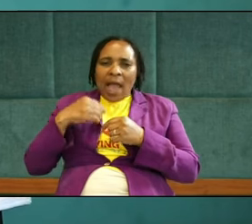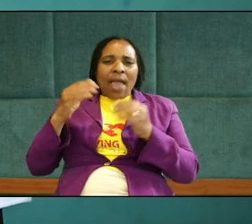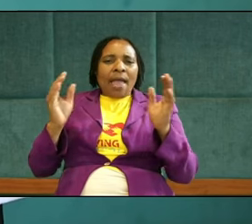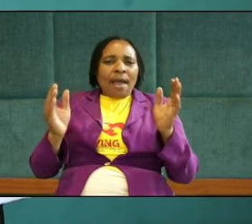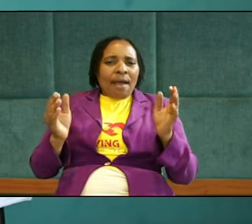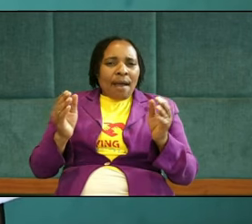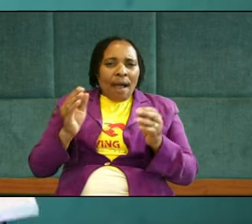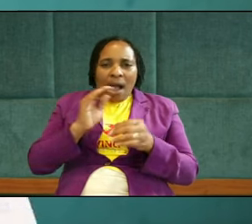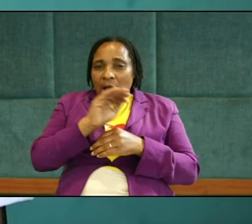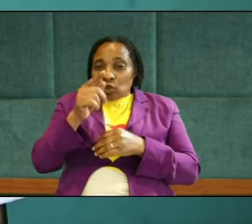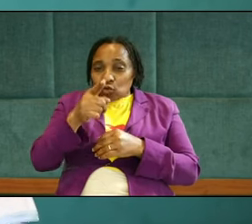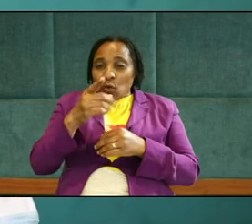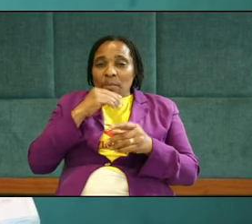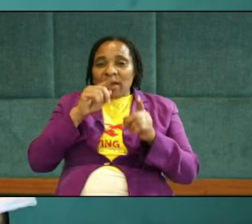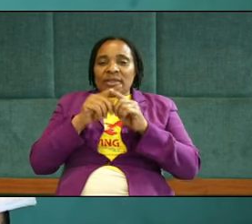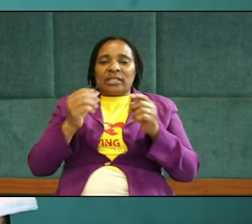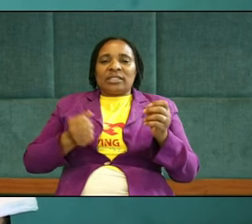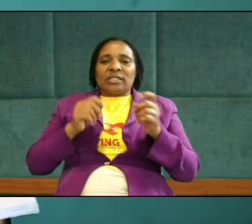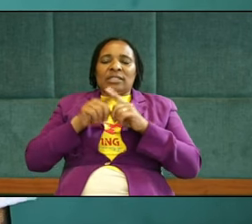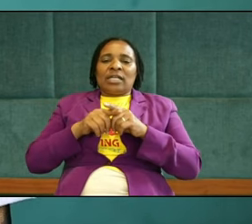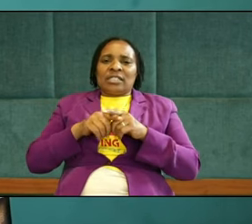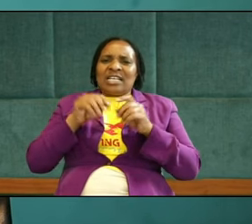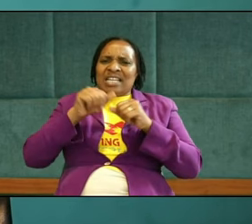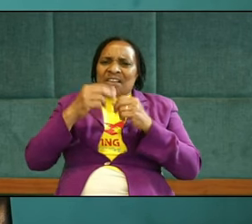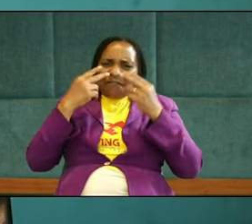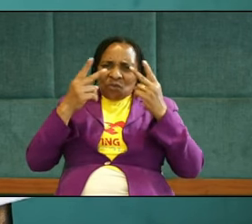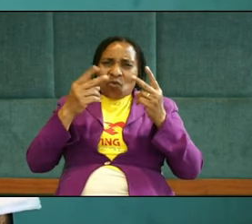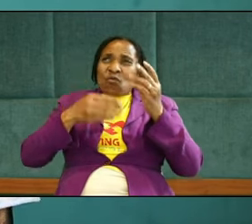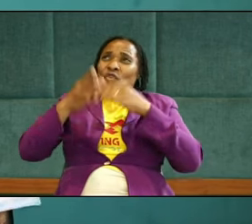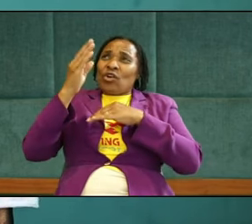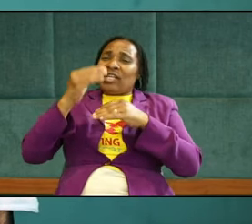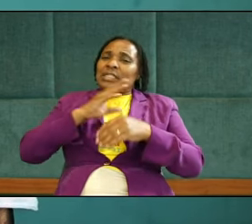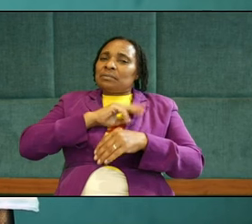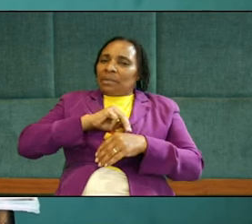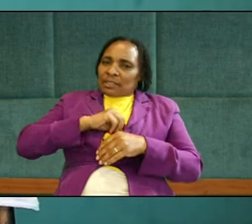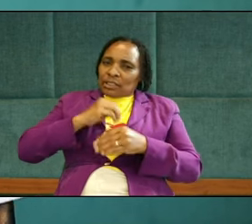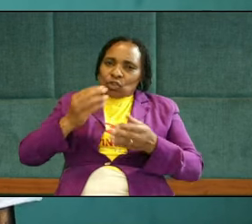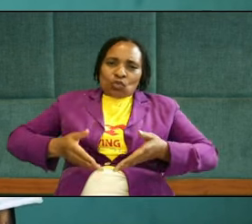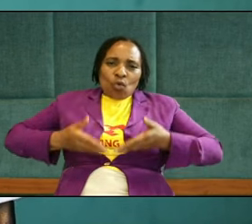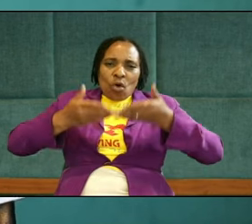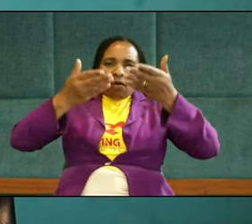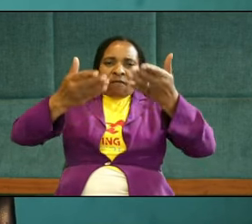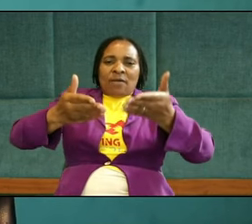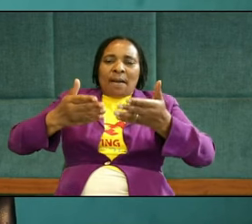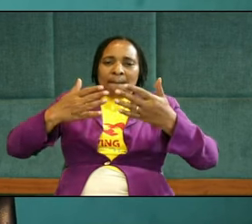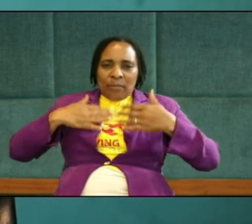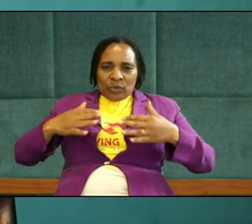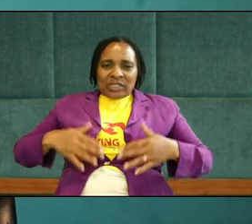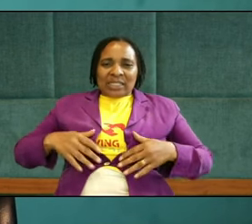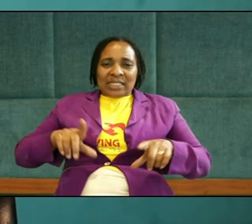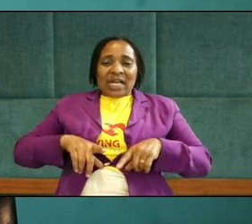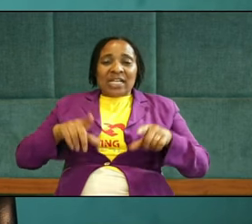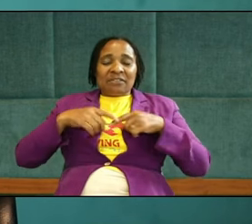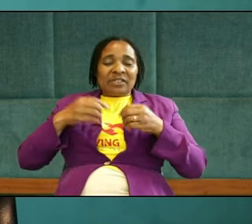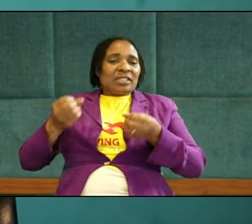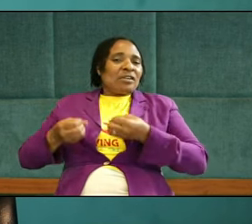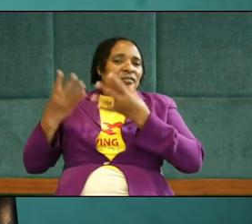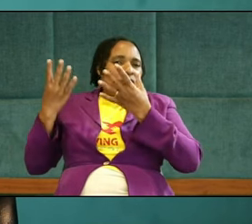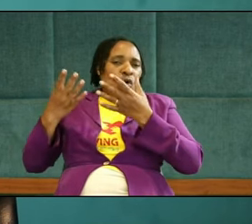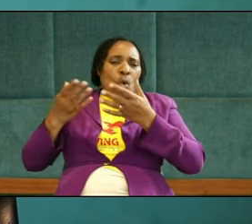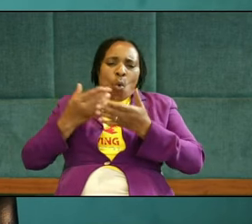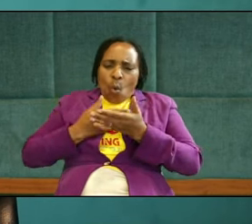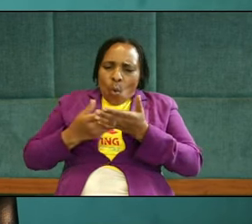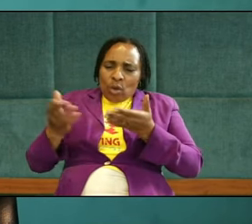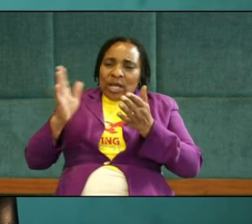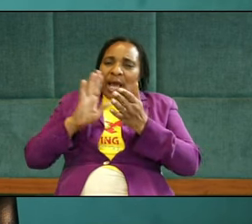you, brothers and sisters, in view of God's mercy, to offer your bodies as a living sacrifice, holy and pleasing to